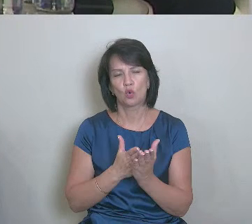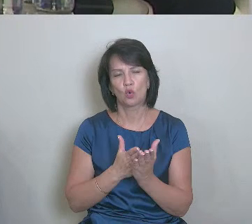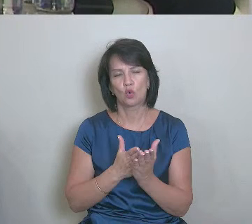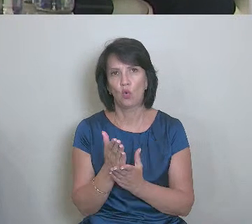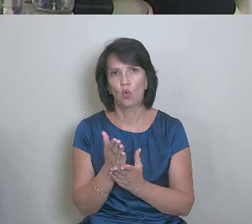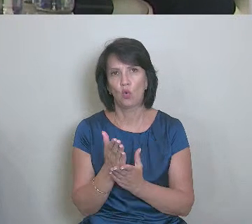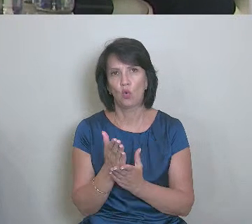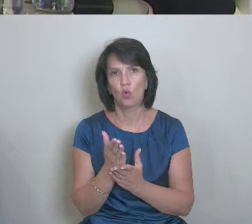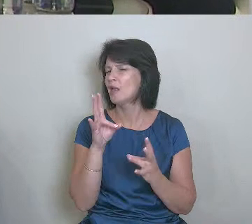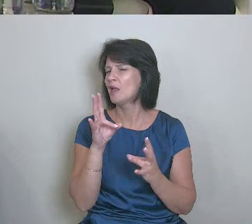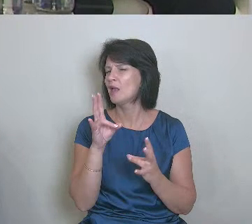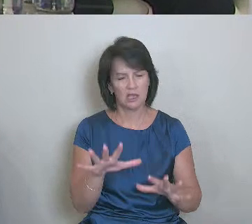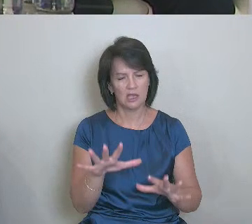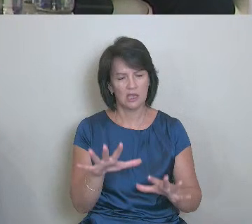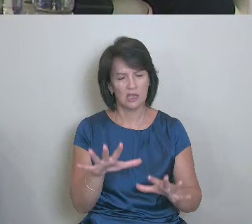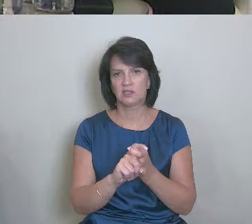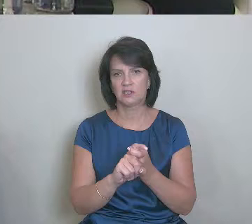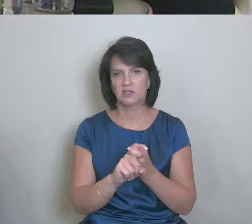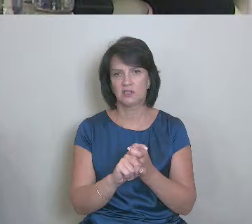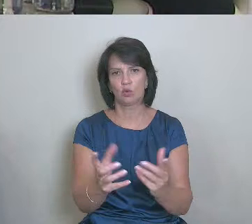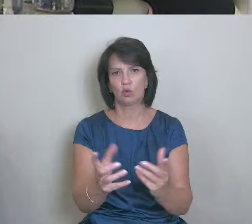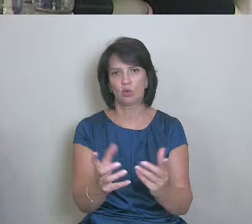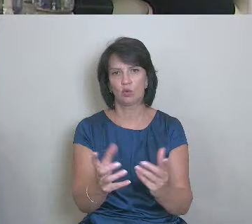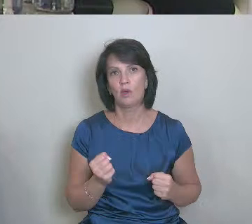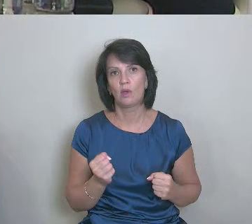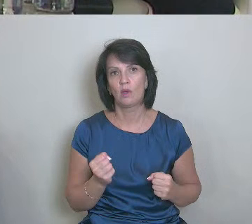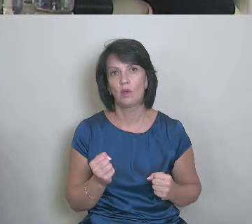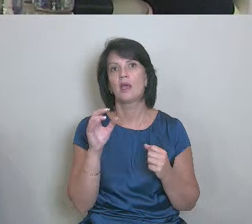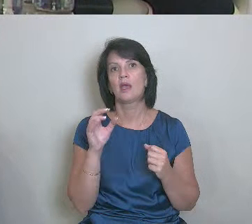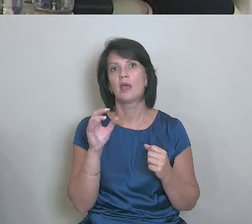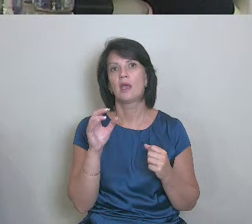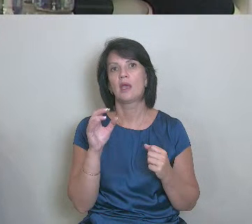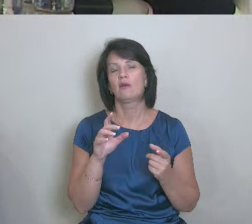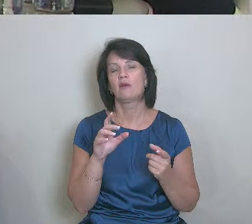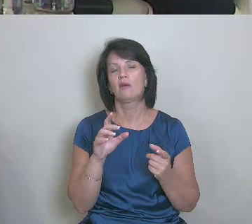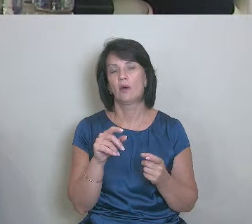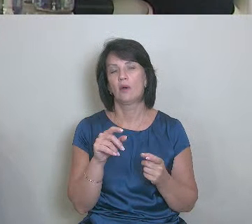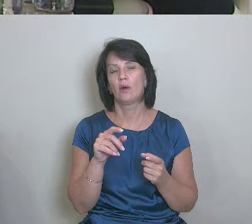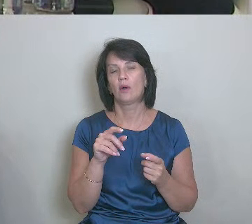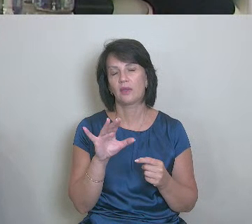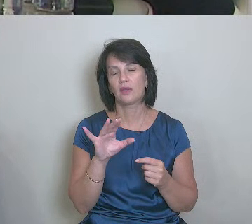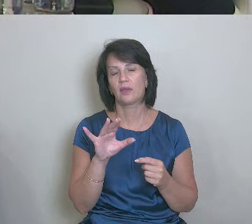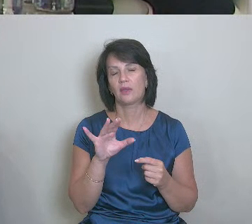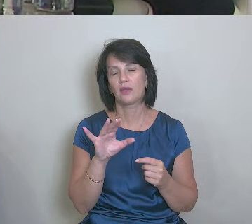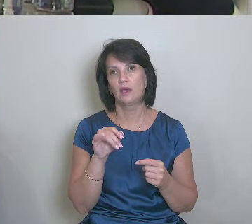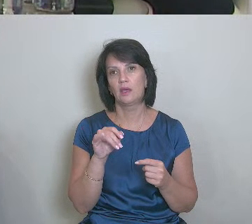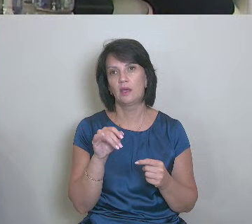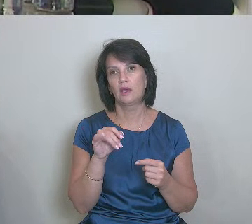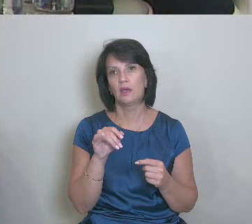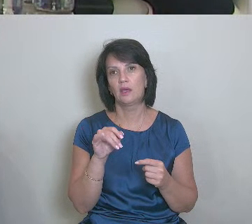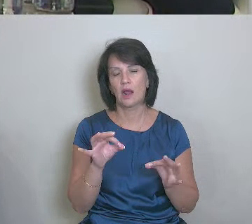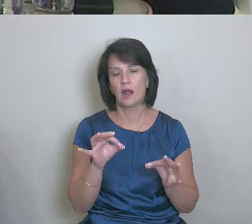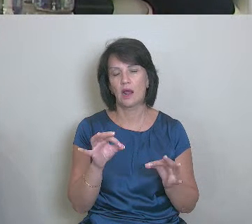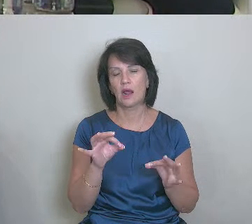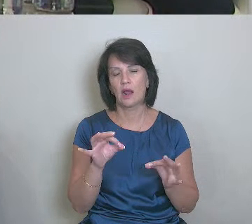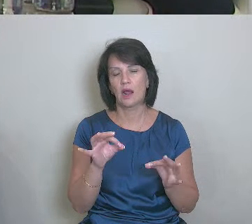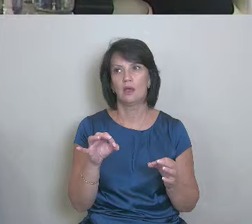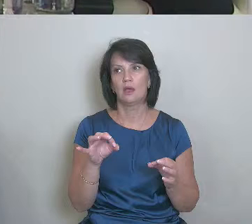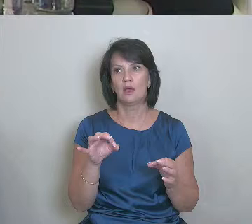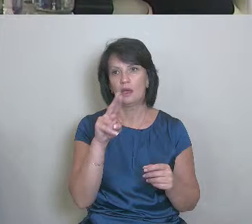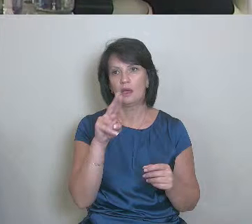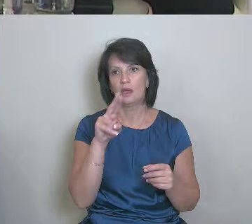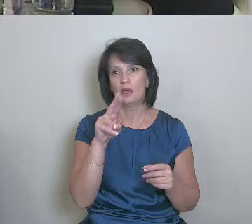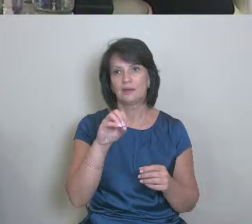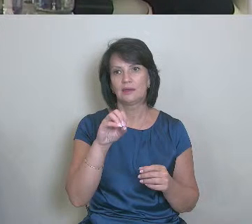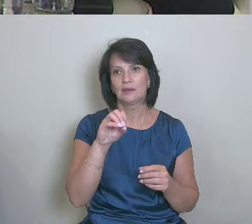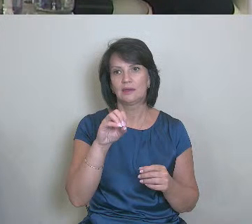structure of TECs has been updated. And this is also due to decentralization processes.